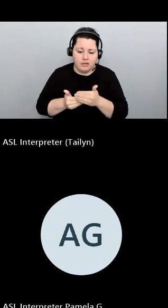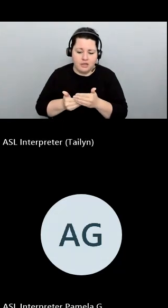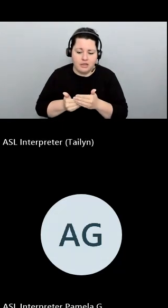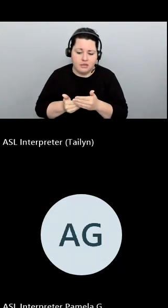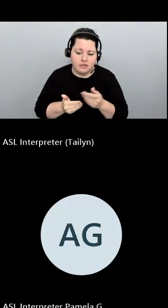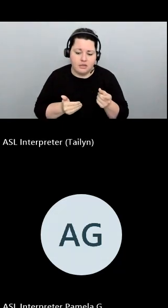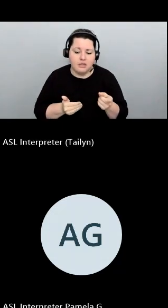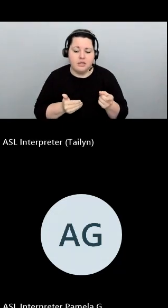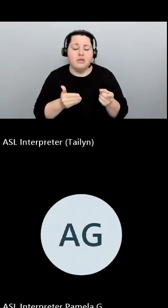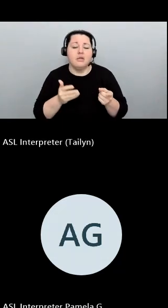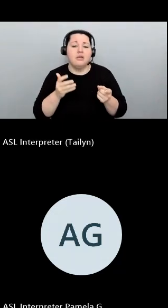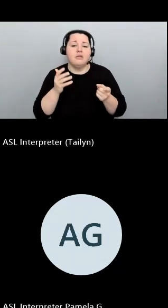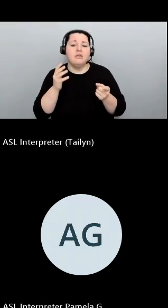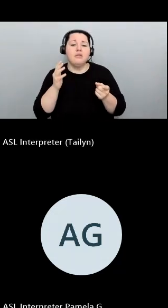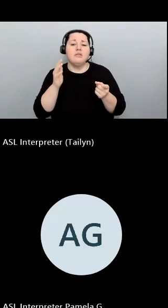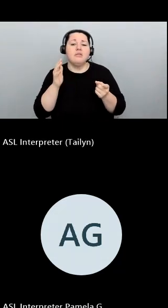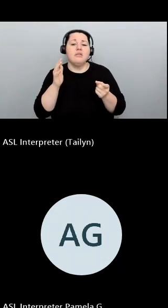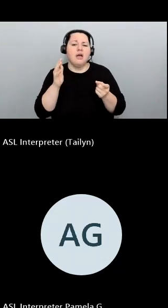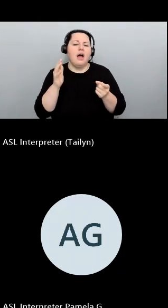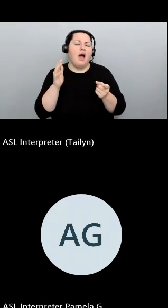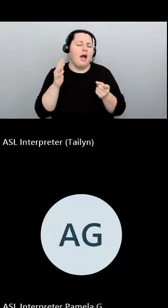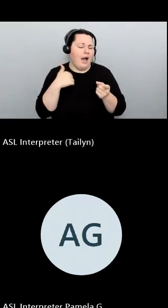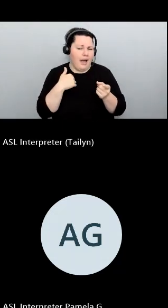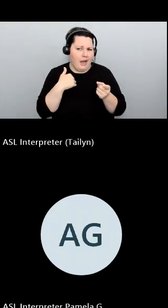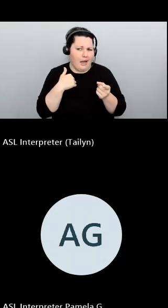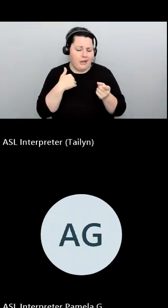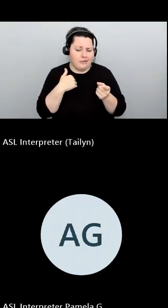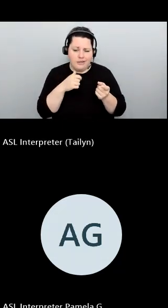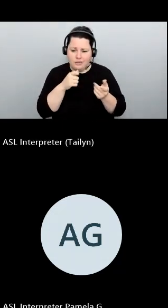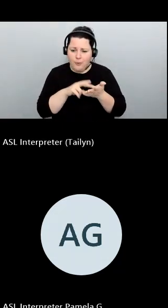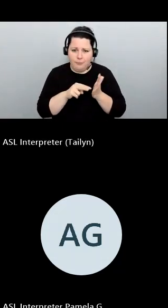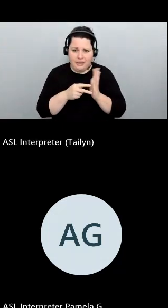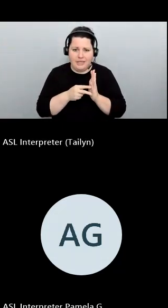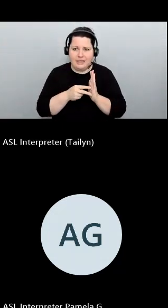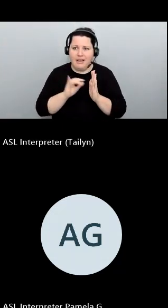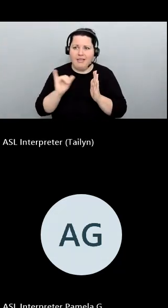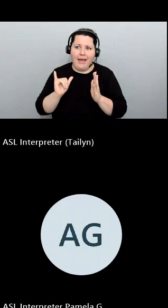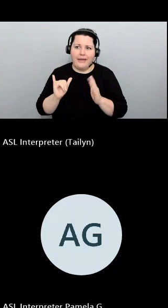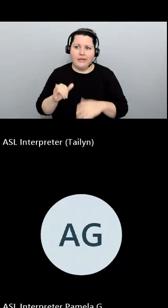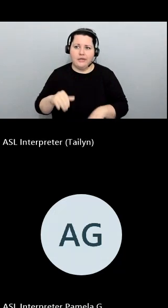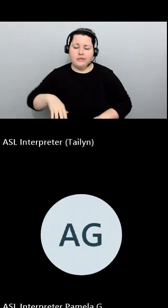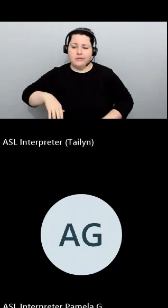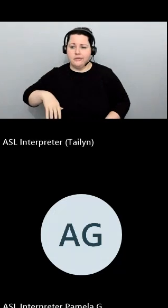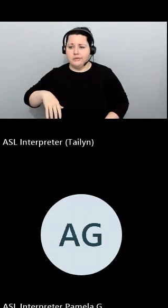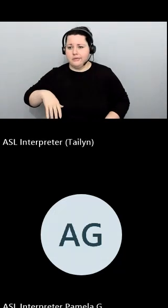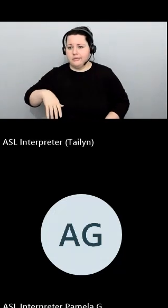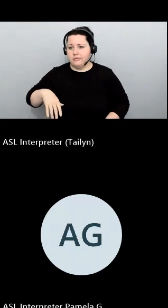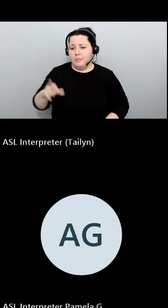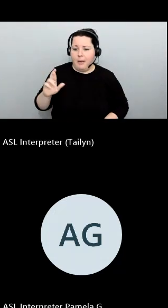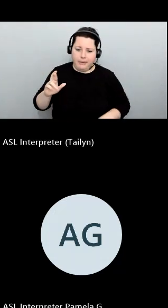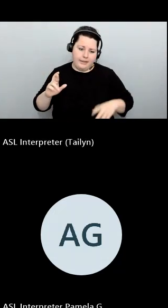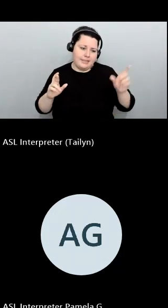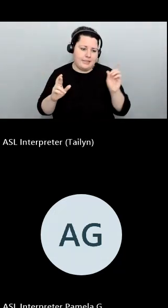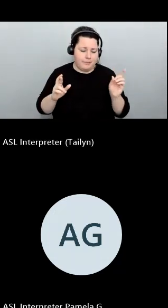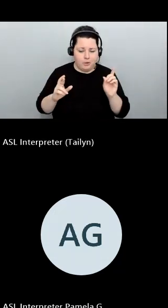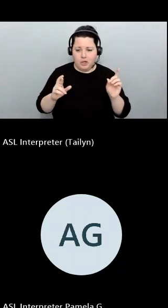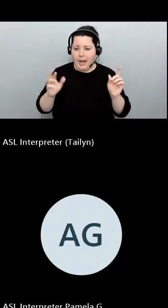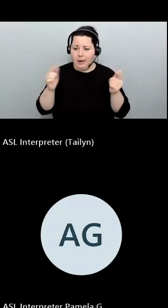organizing around, and I'm not talking like necessarily partisan politics, but we'll talk a little bit more about